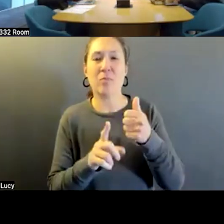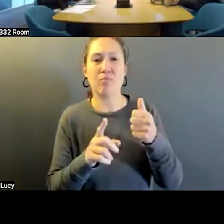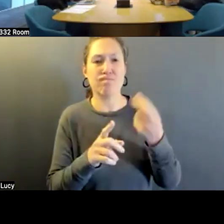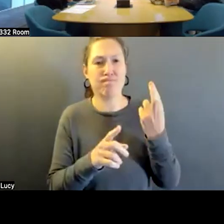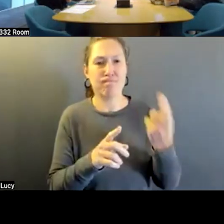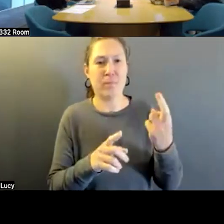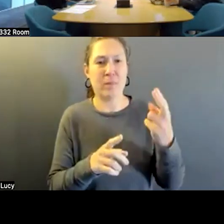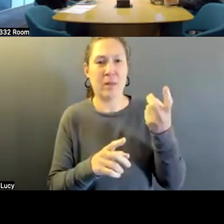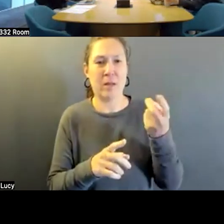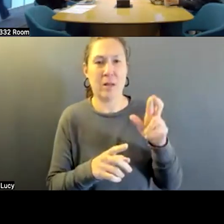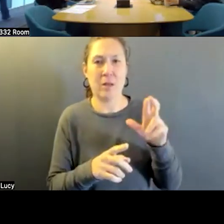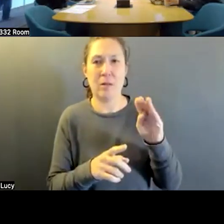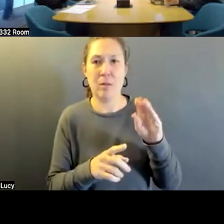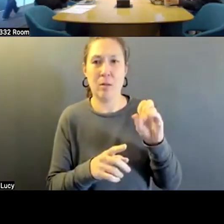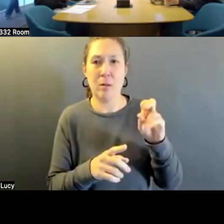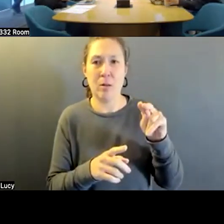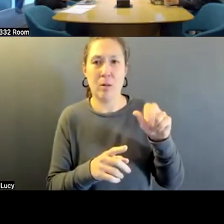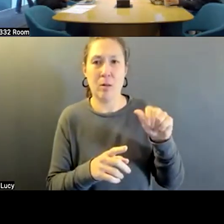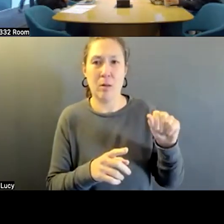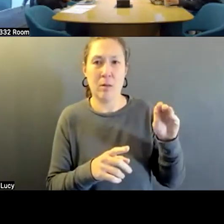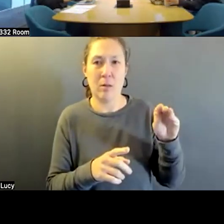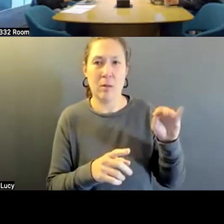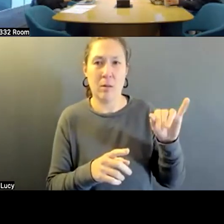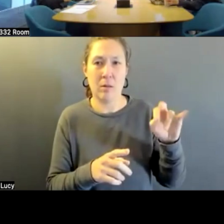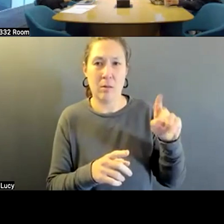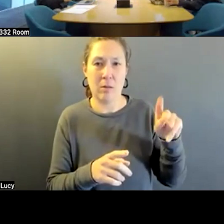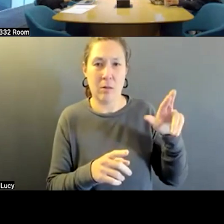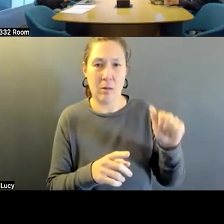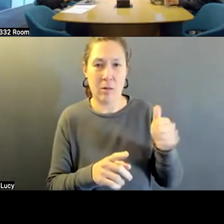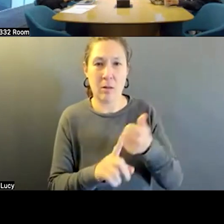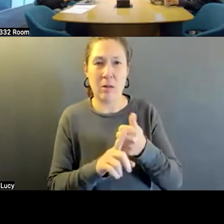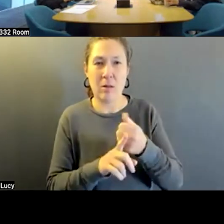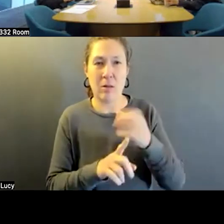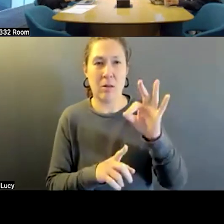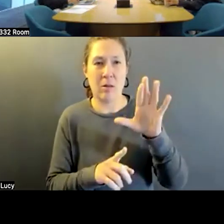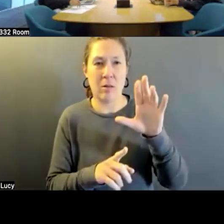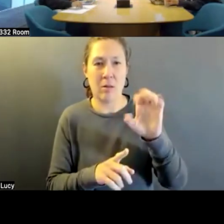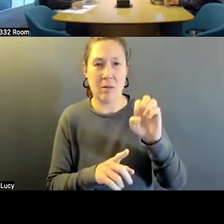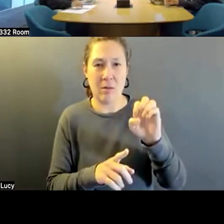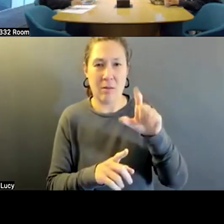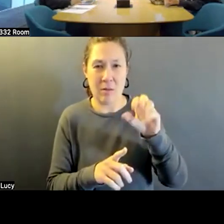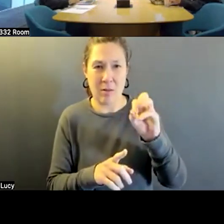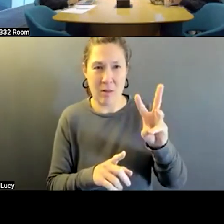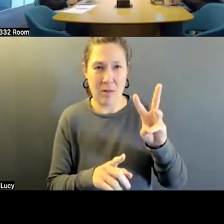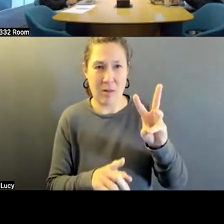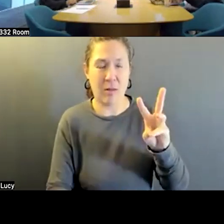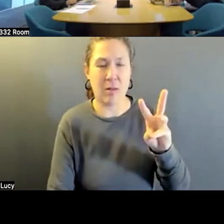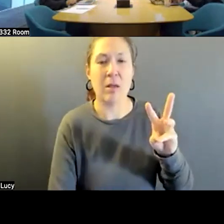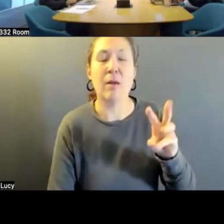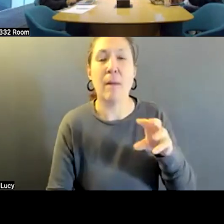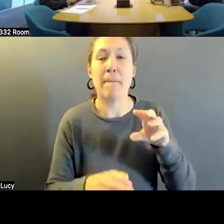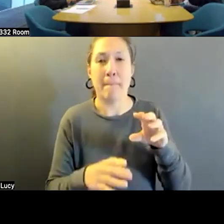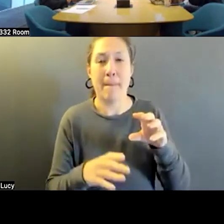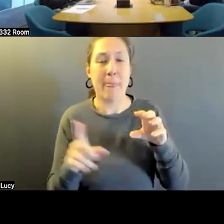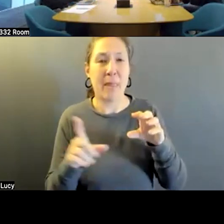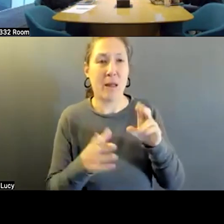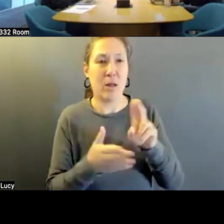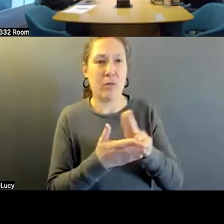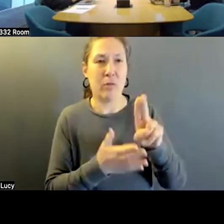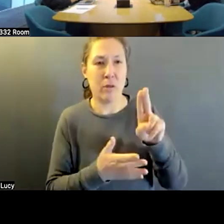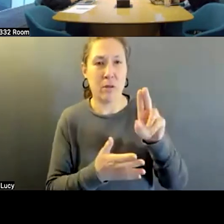a research fellow at University of Sannio in Benevento, Italy, with focus